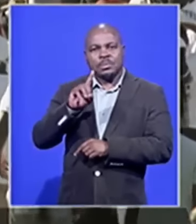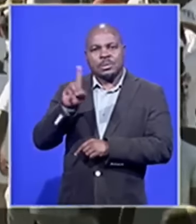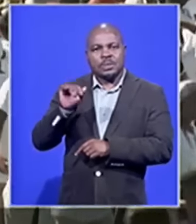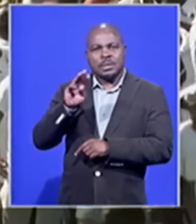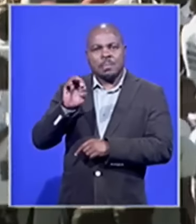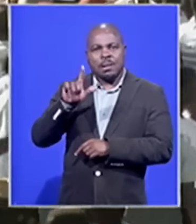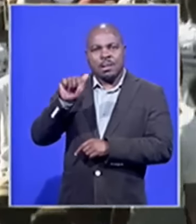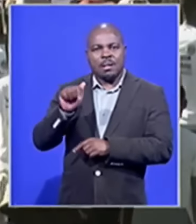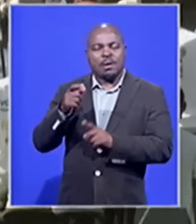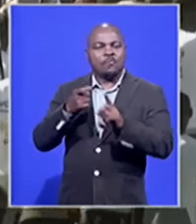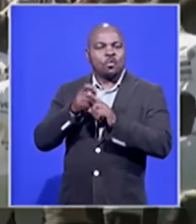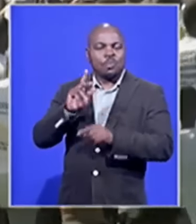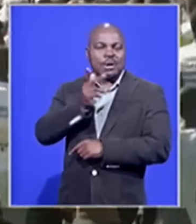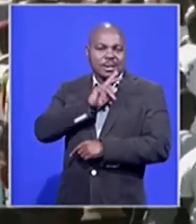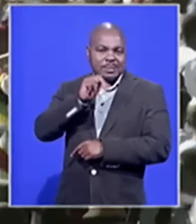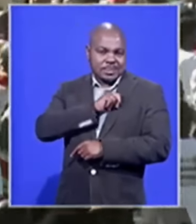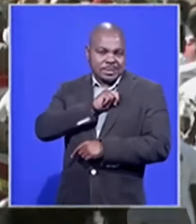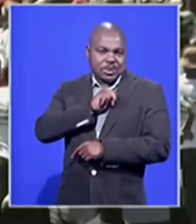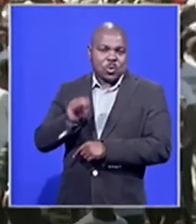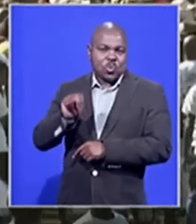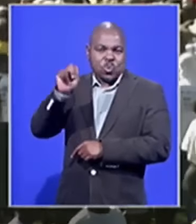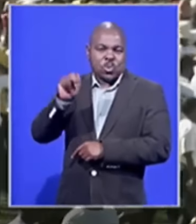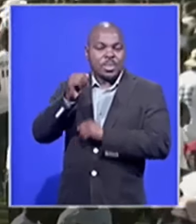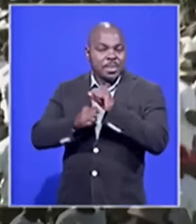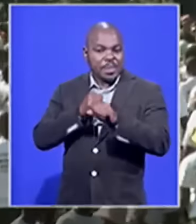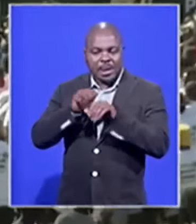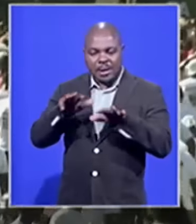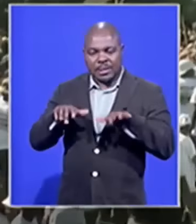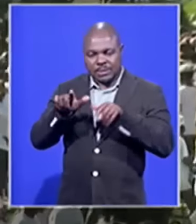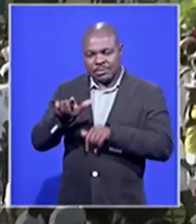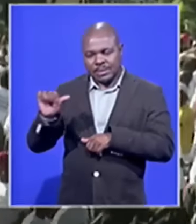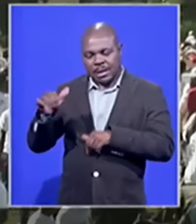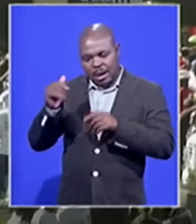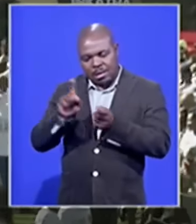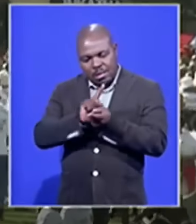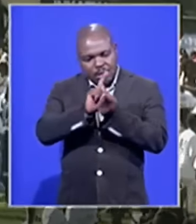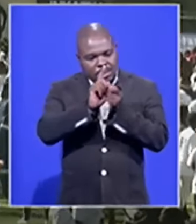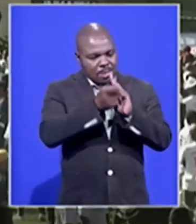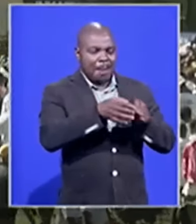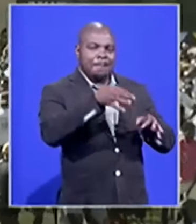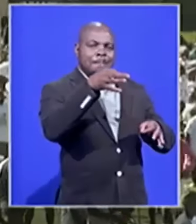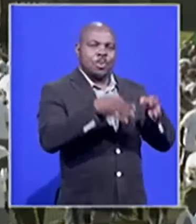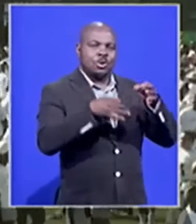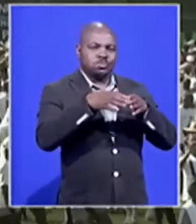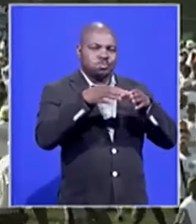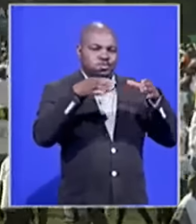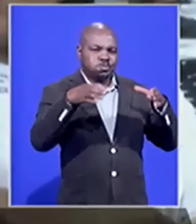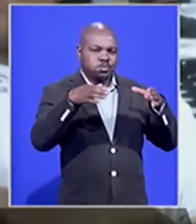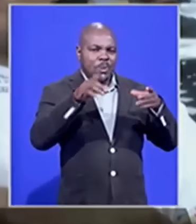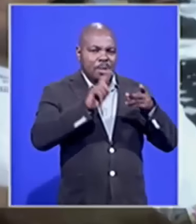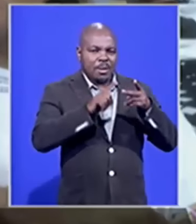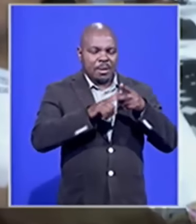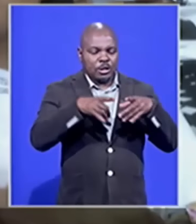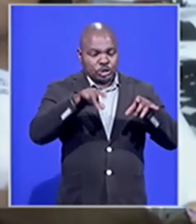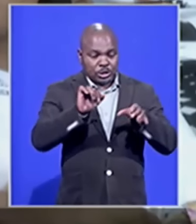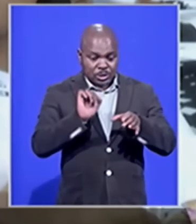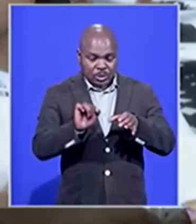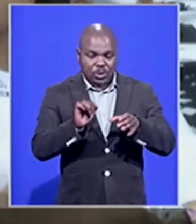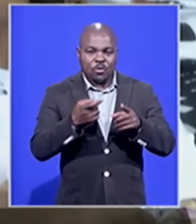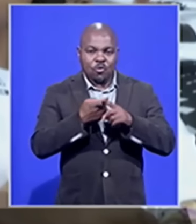la province ya KwaZulu-Natal ka 1976. Ile ya hola ho ba mokga wa dipolotiki o matla modulasetulo wa IFP province ya